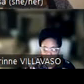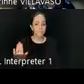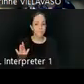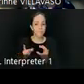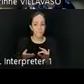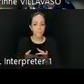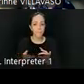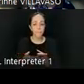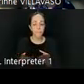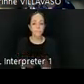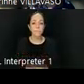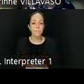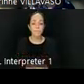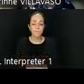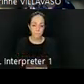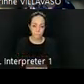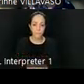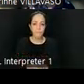I'm just going to comment that